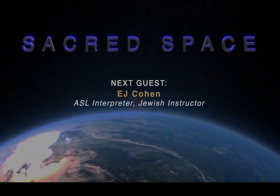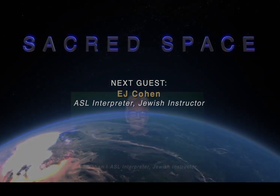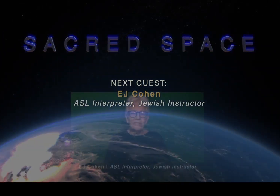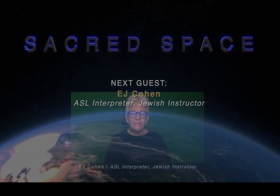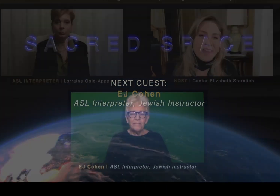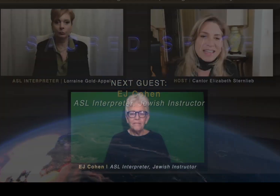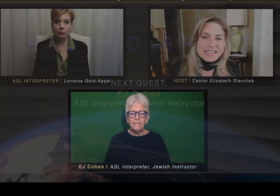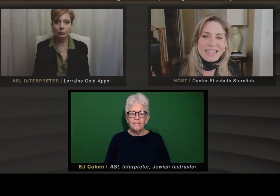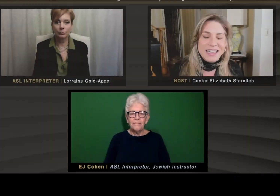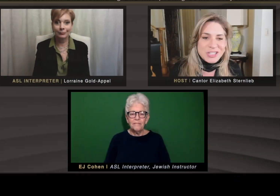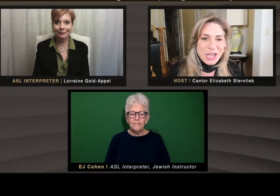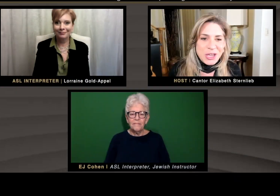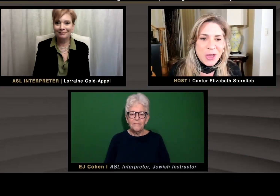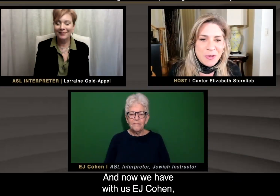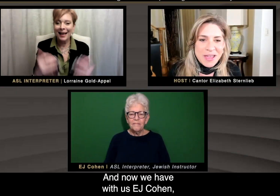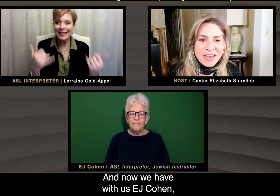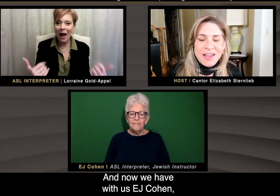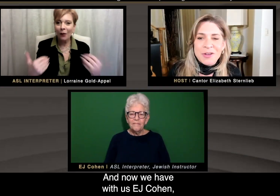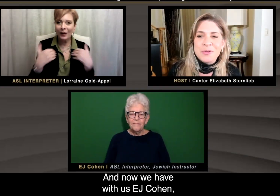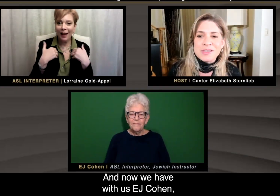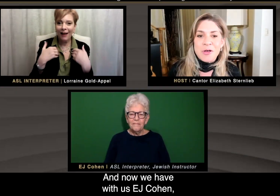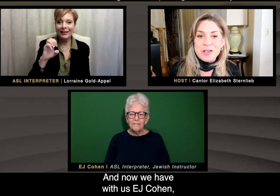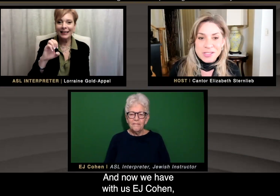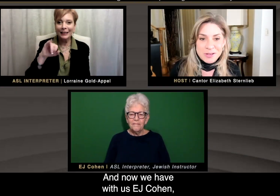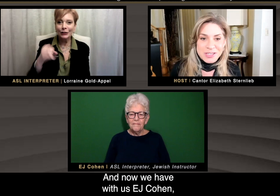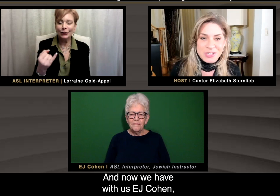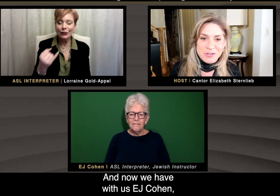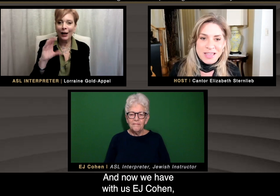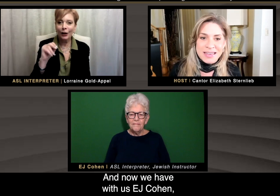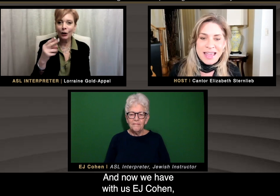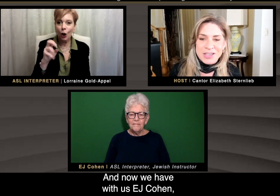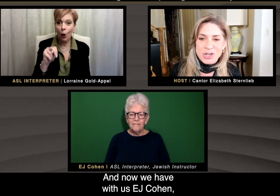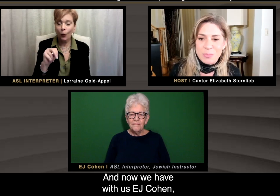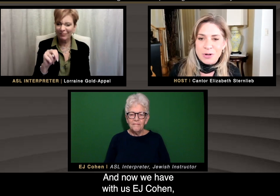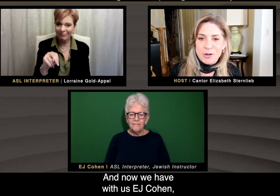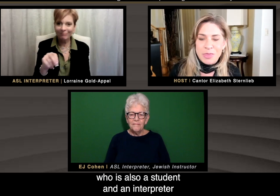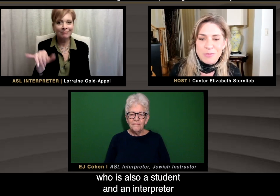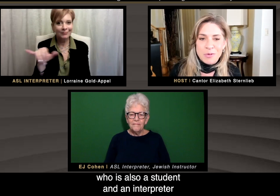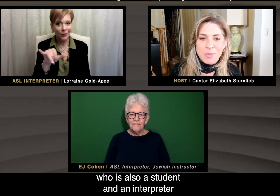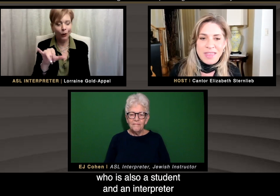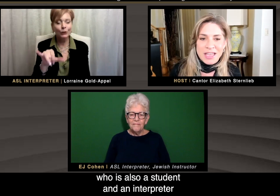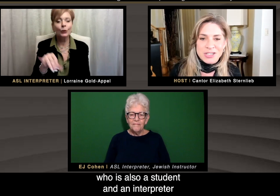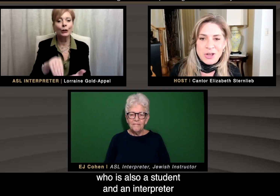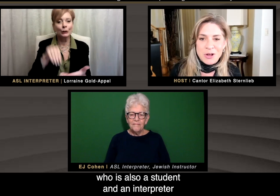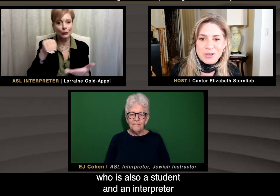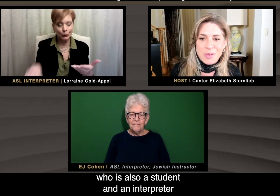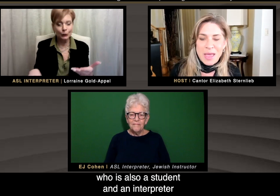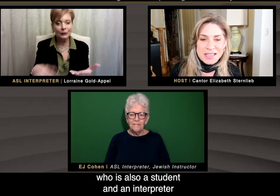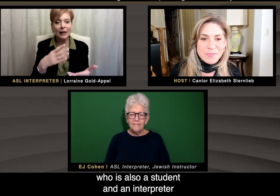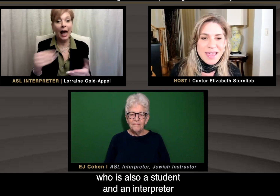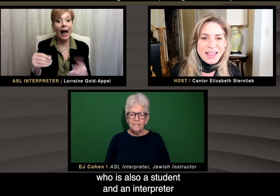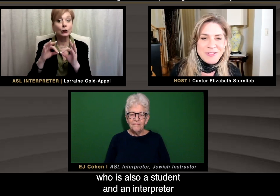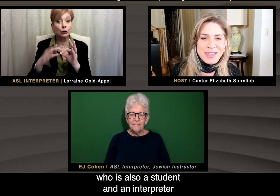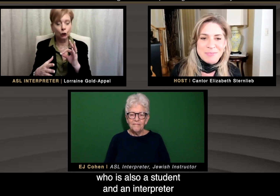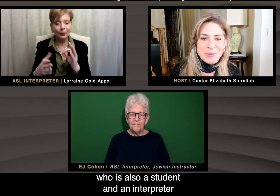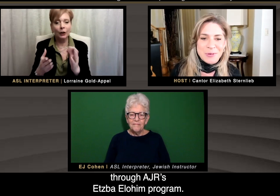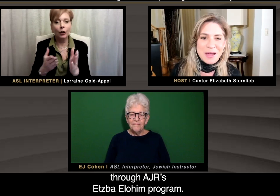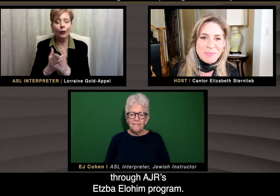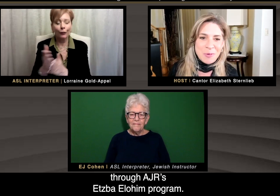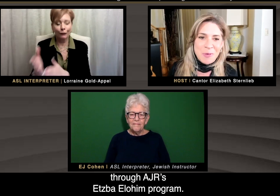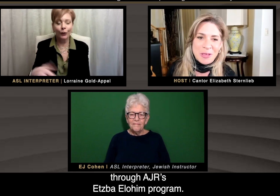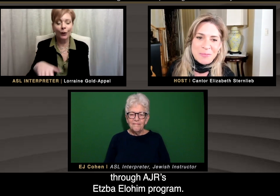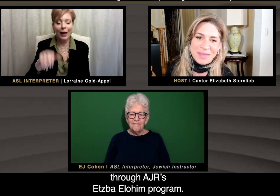And now we have with us EJ Cohen, who is also a student and interpreter through AJR's ESPA